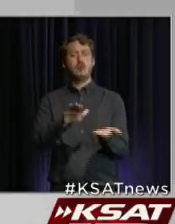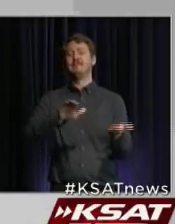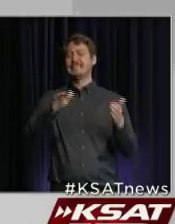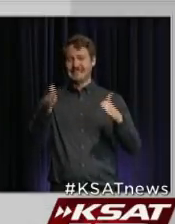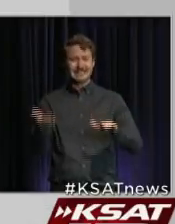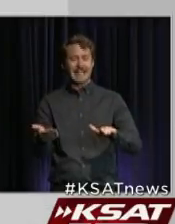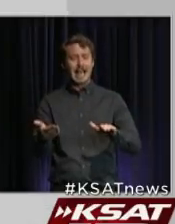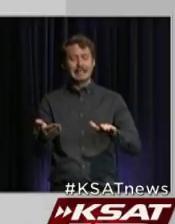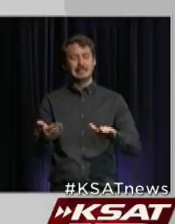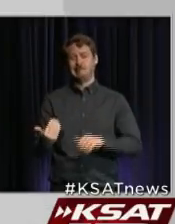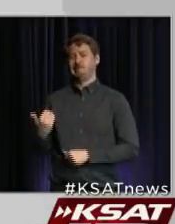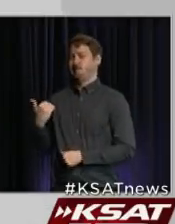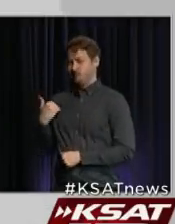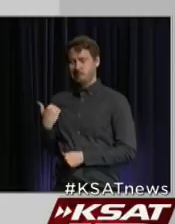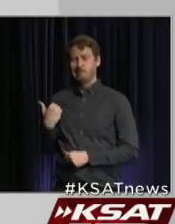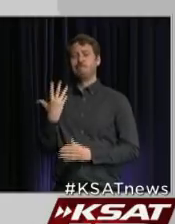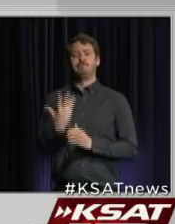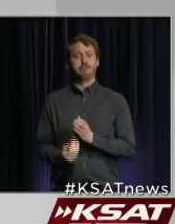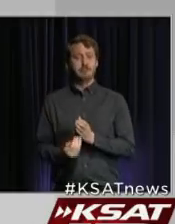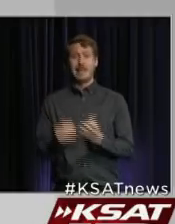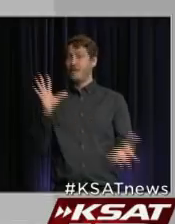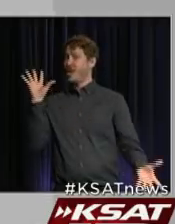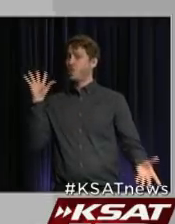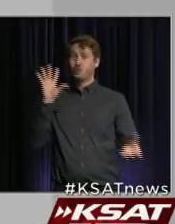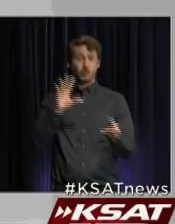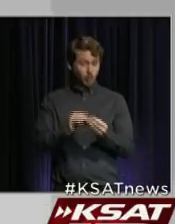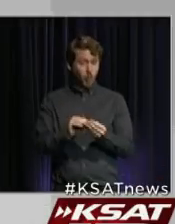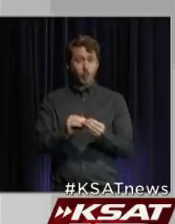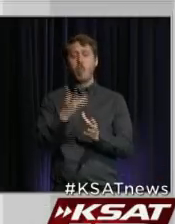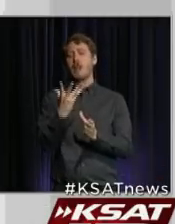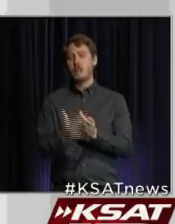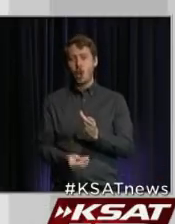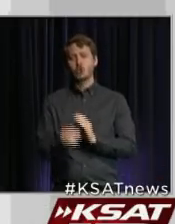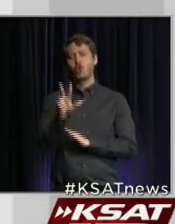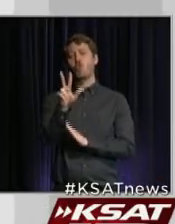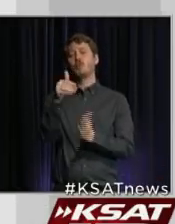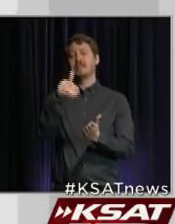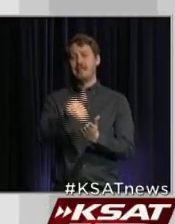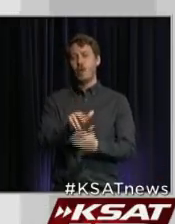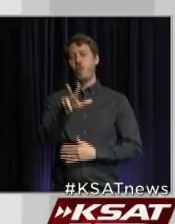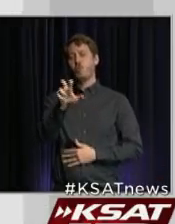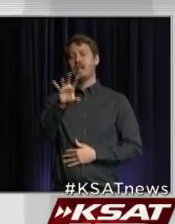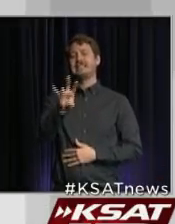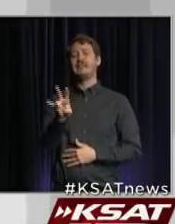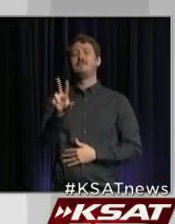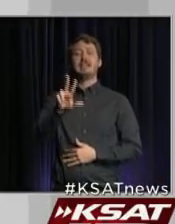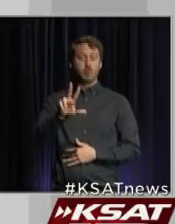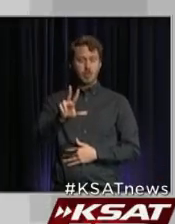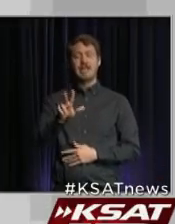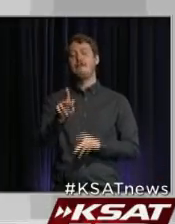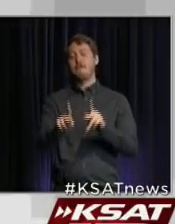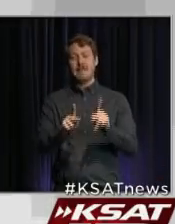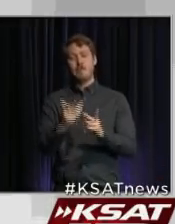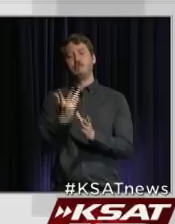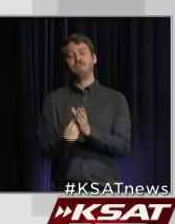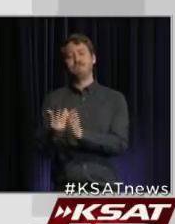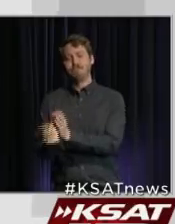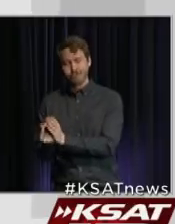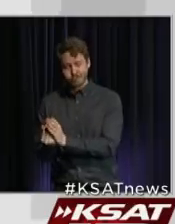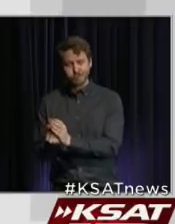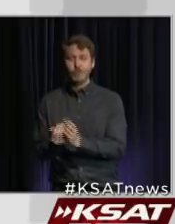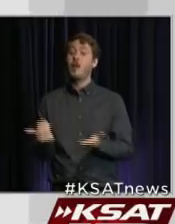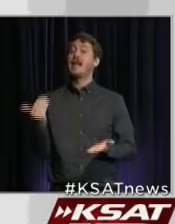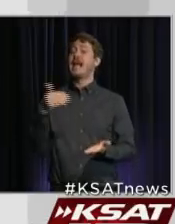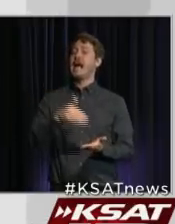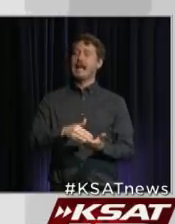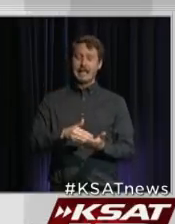COVID-19. We've now lost a total of 3,073 of our neighbors, friends, and family members to COVID. And so again, please